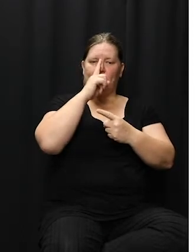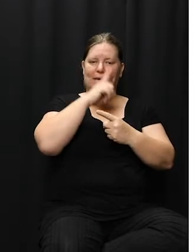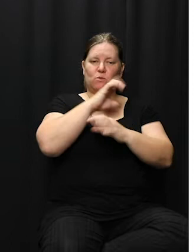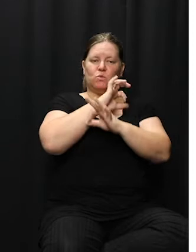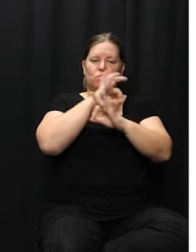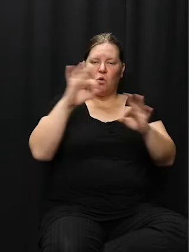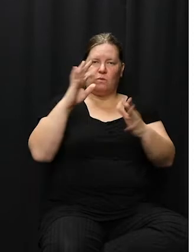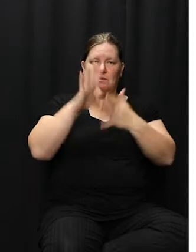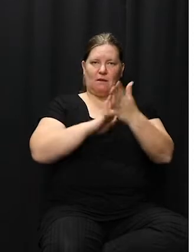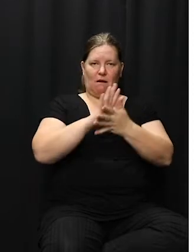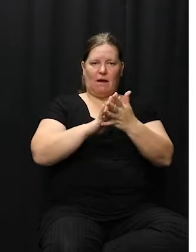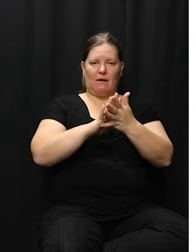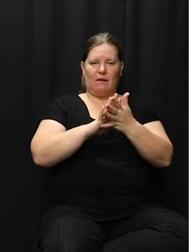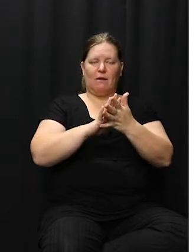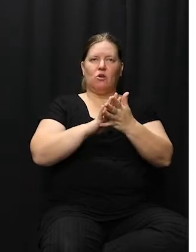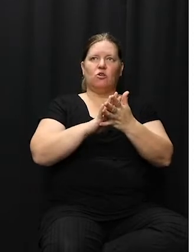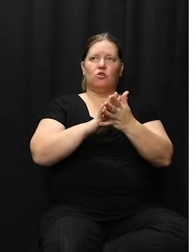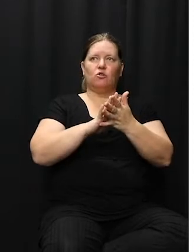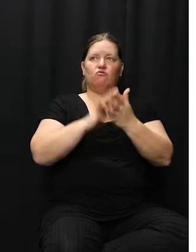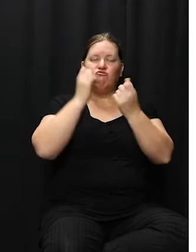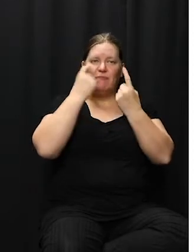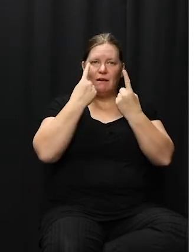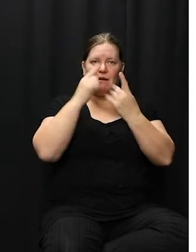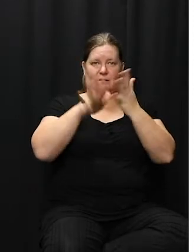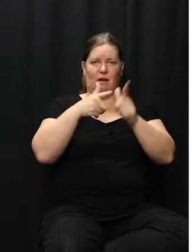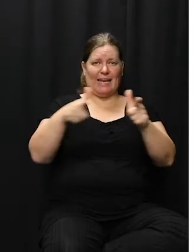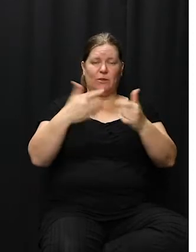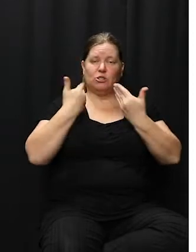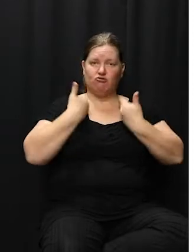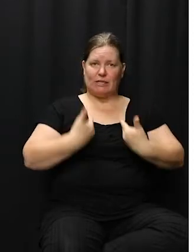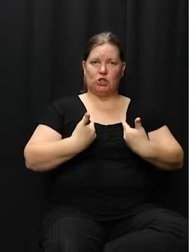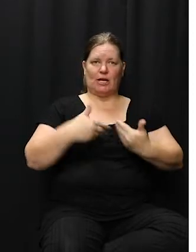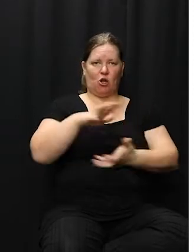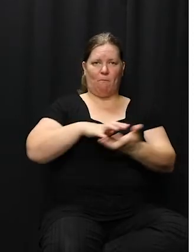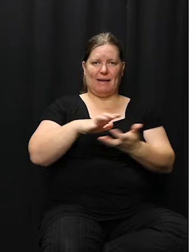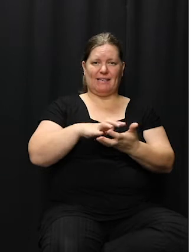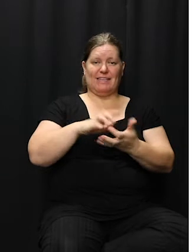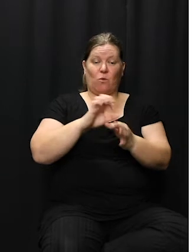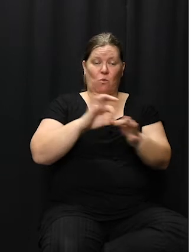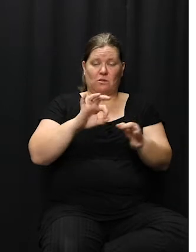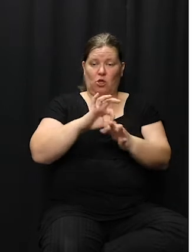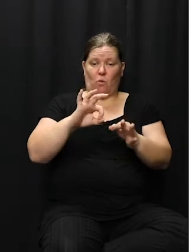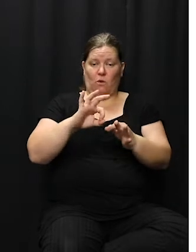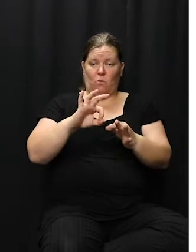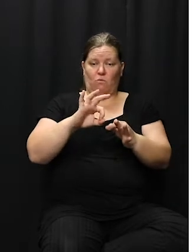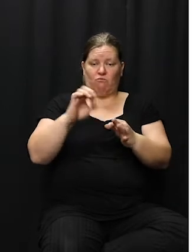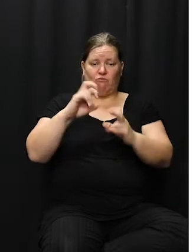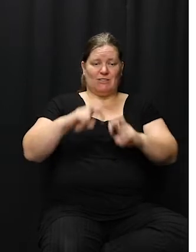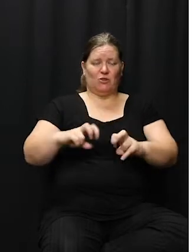for people who don't sign to realise that sign language is very rich and complex,